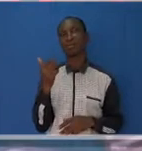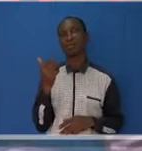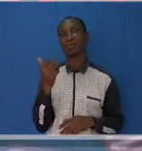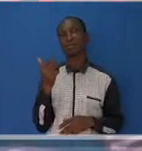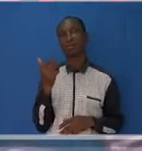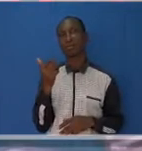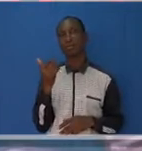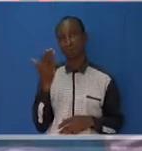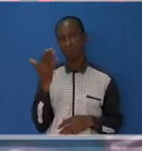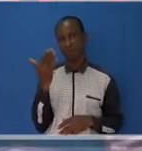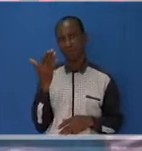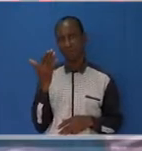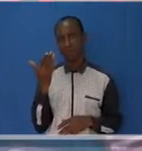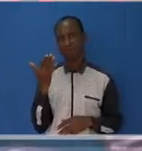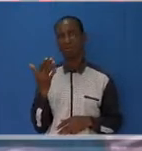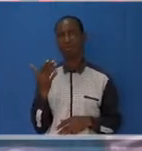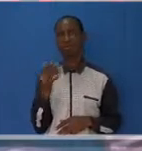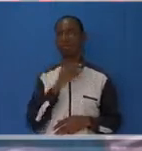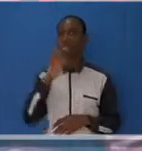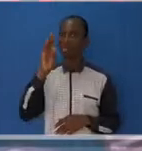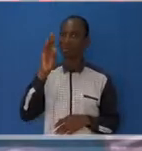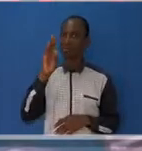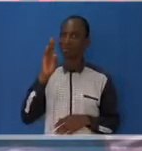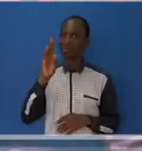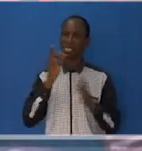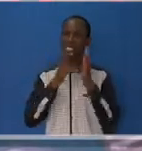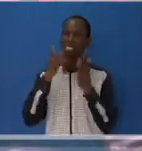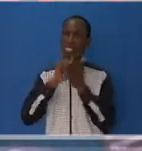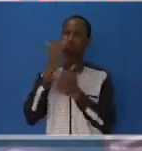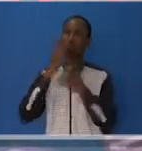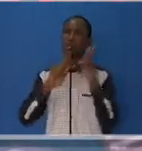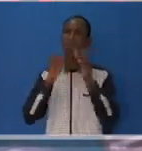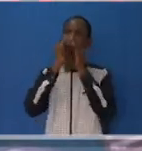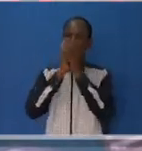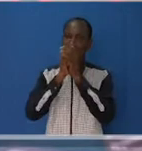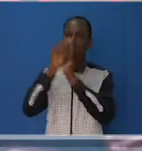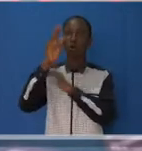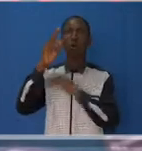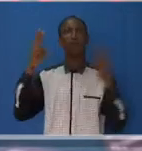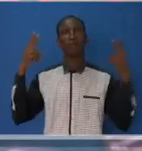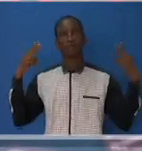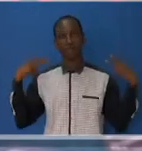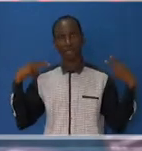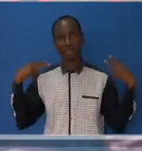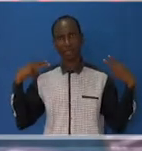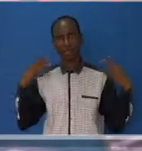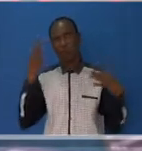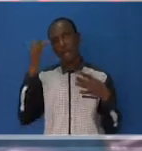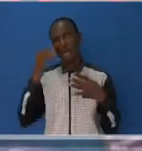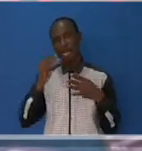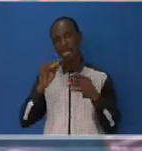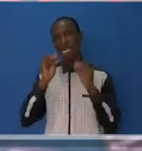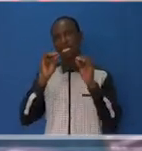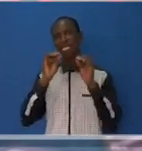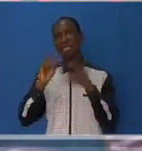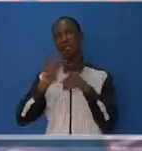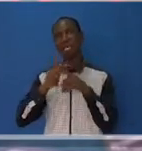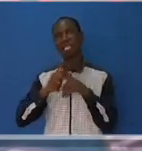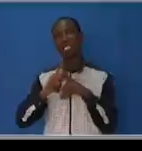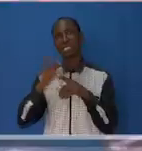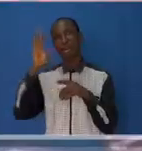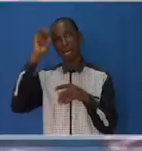si nipe bi sore no kwa. O chile chile nse mwa nipa asise. Inti sa wu sum Yankopon, nwa ye ne se di Yankopon anka sa